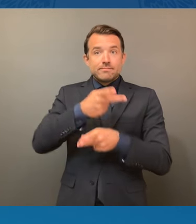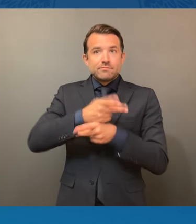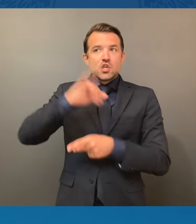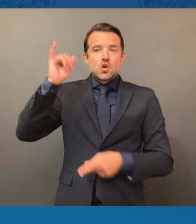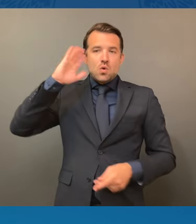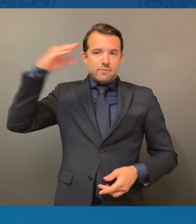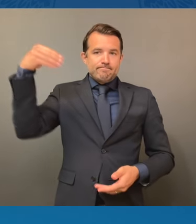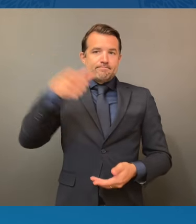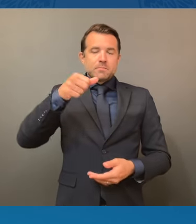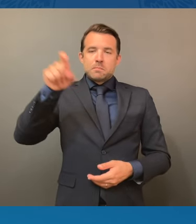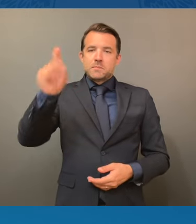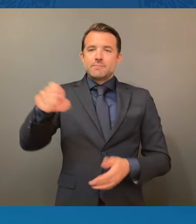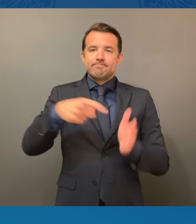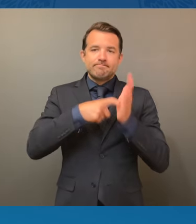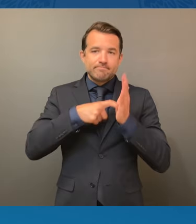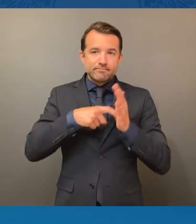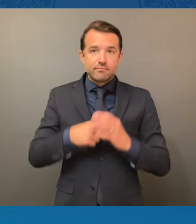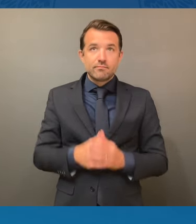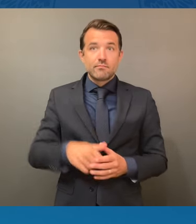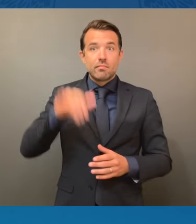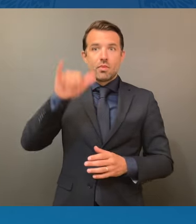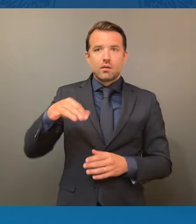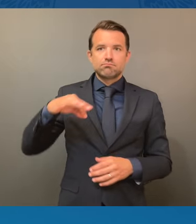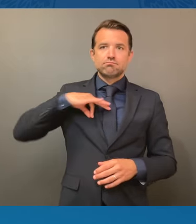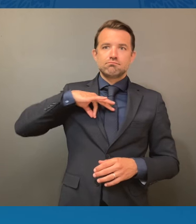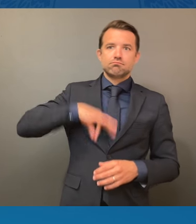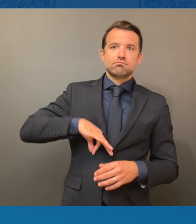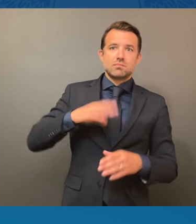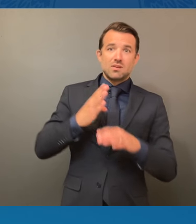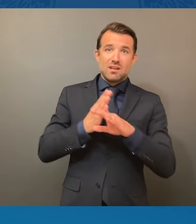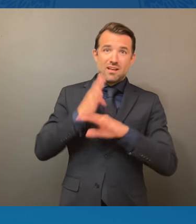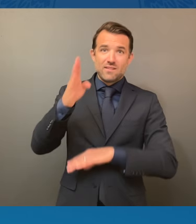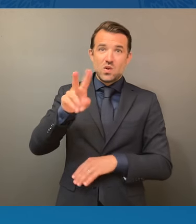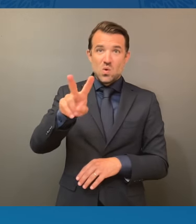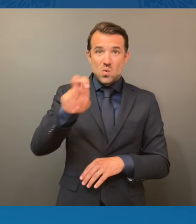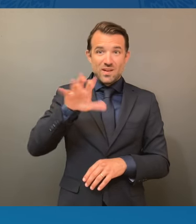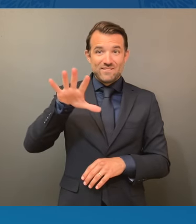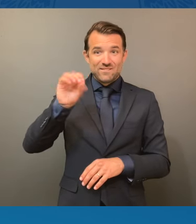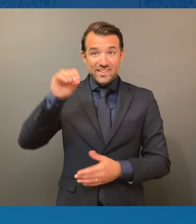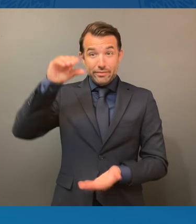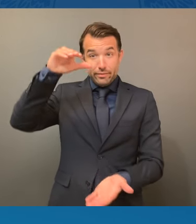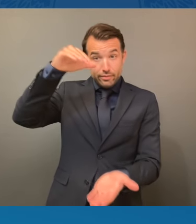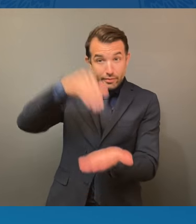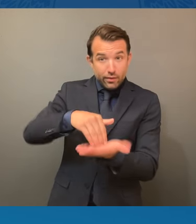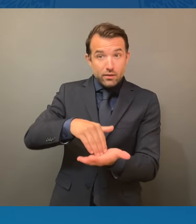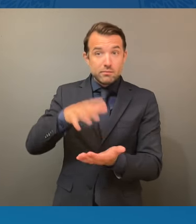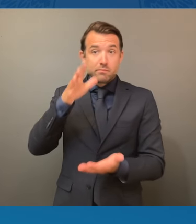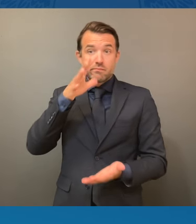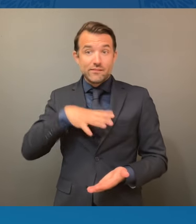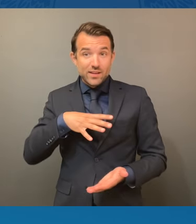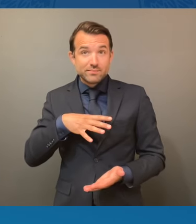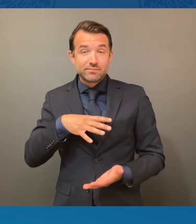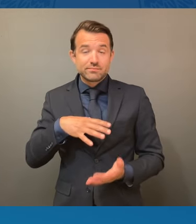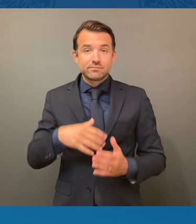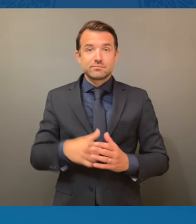And that will benefit over 250,000 women. Leaders of the